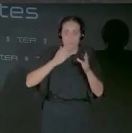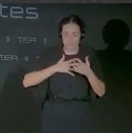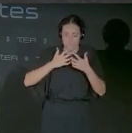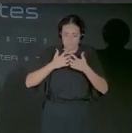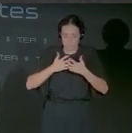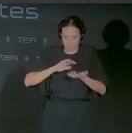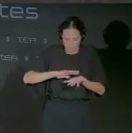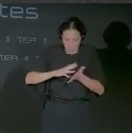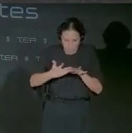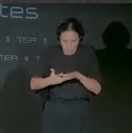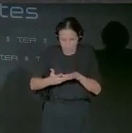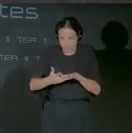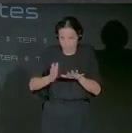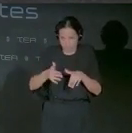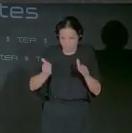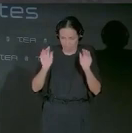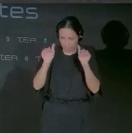the